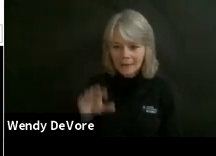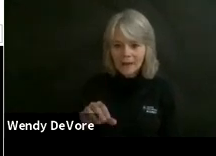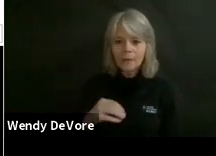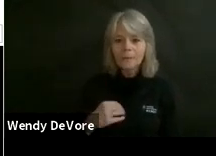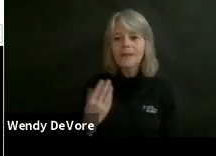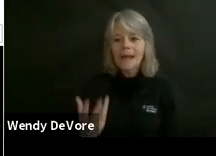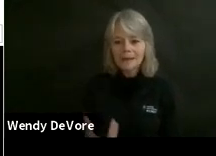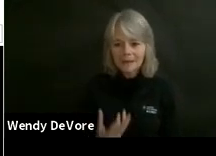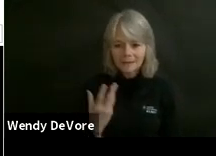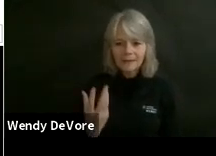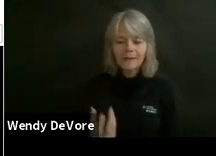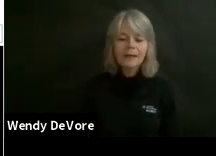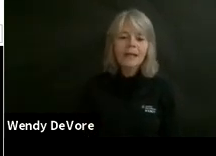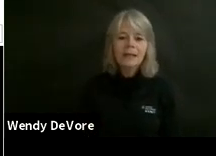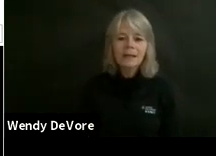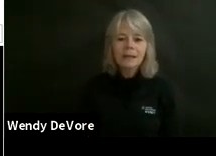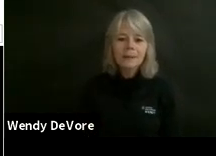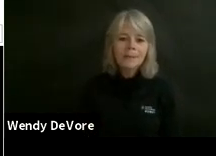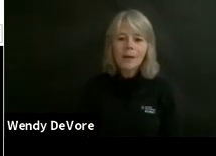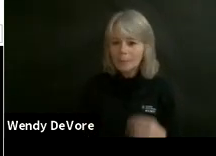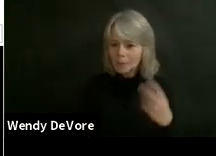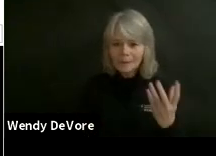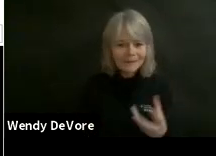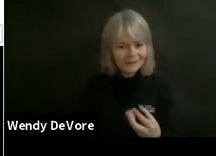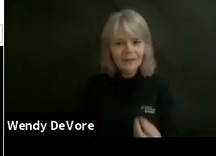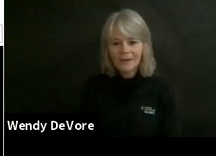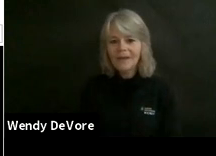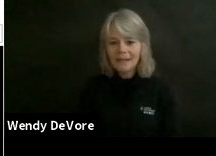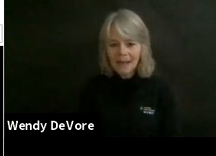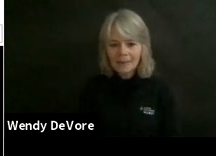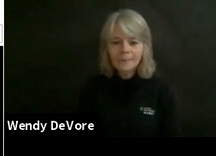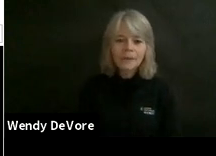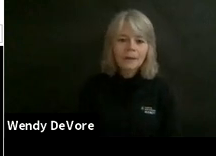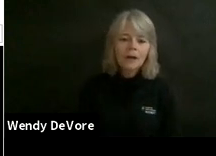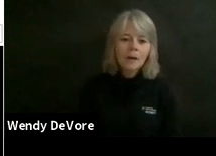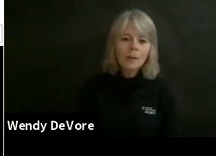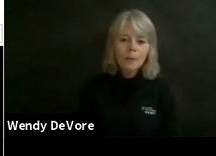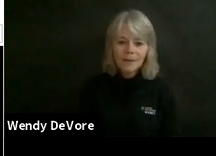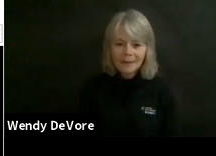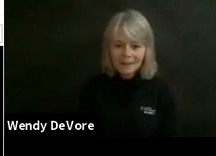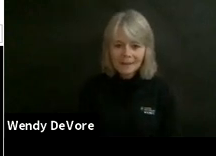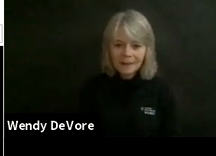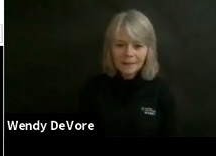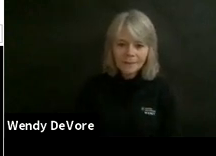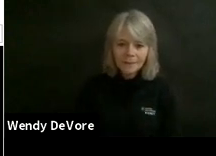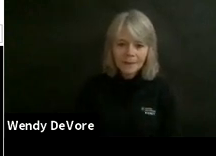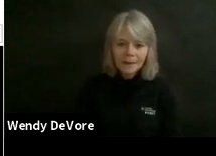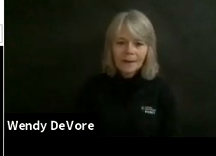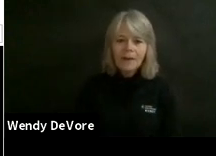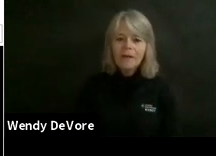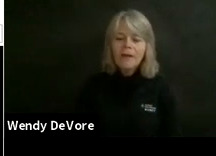again, they will be accessing any mouthing movements and stuff that they can, along with what they can hear.